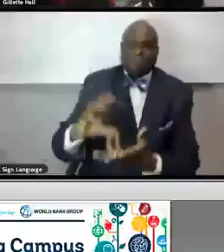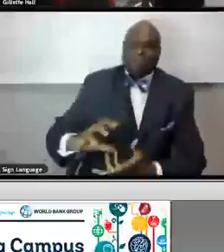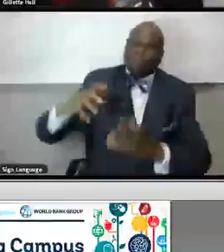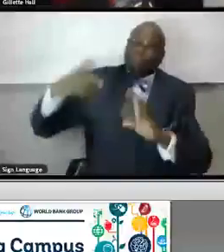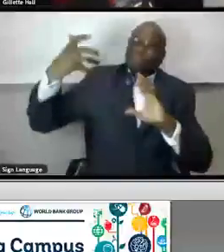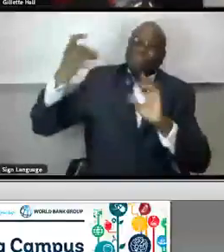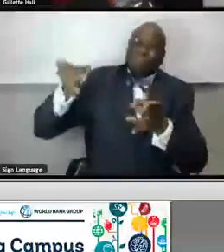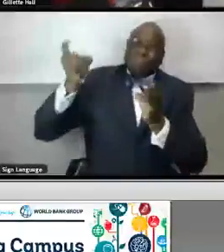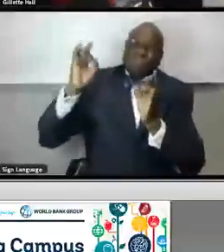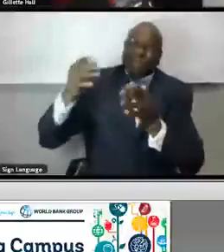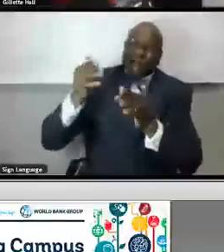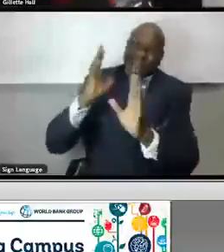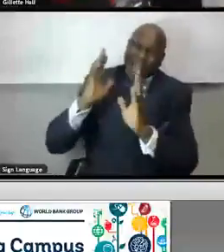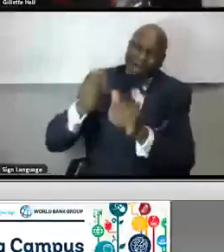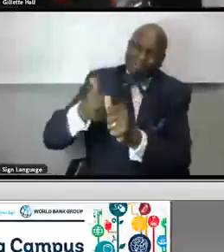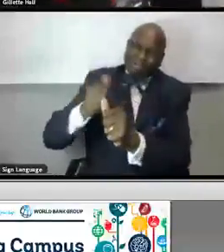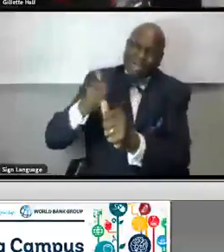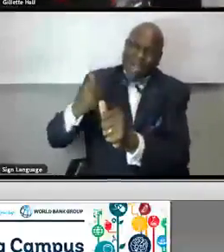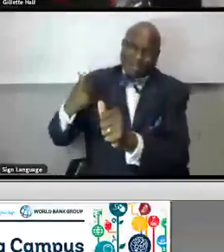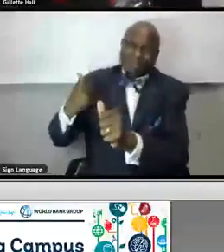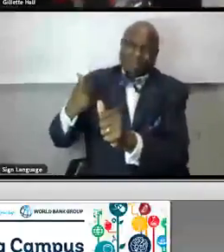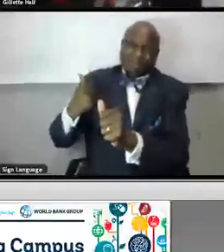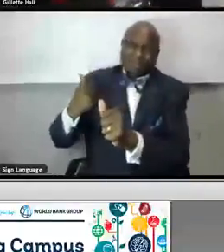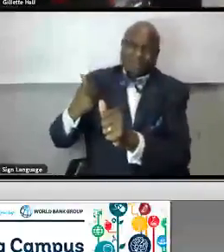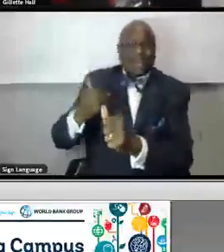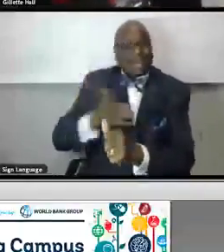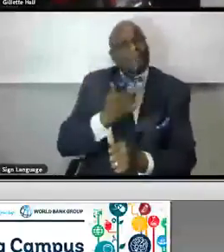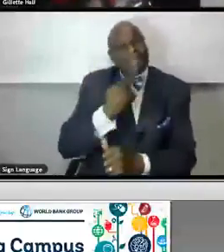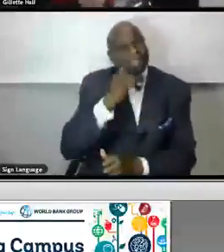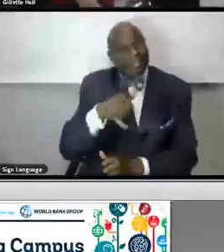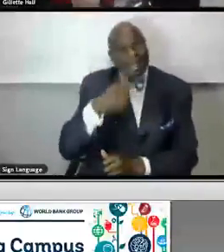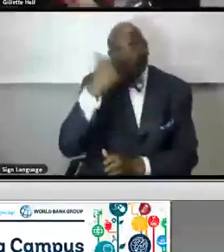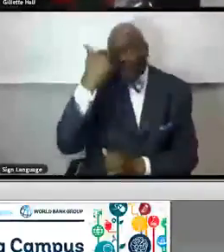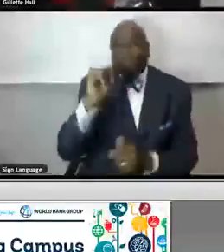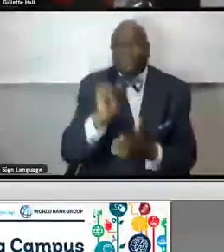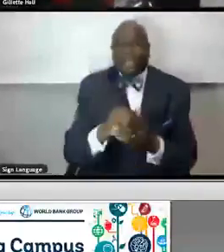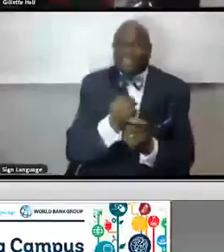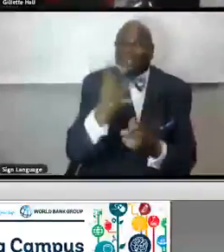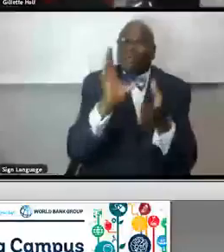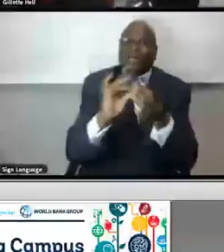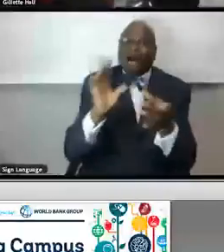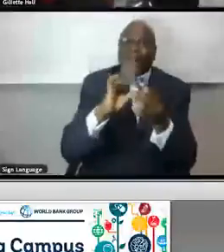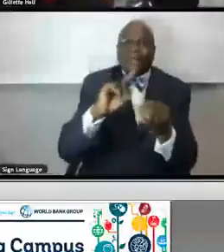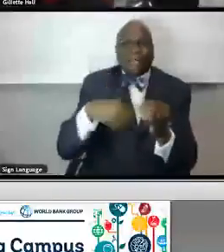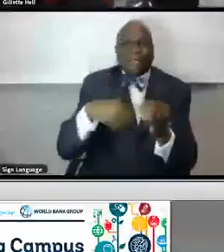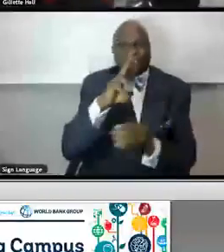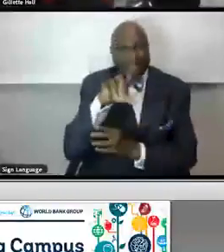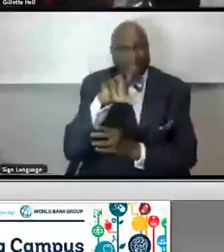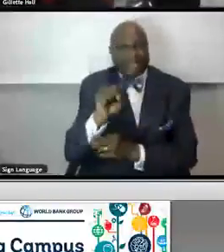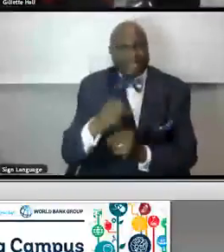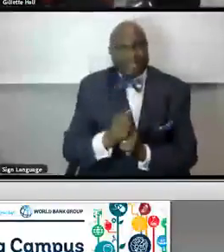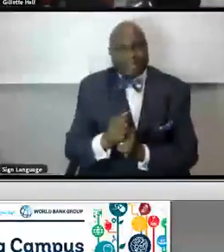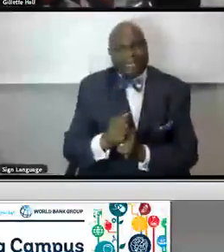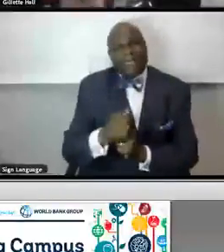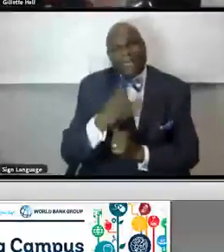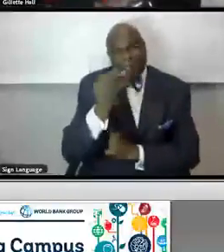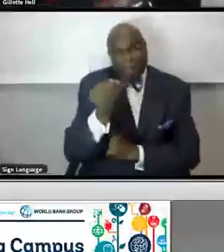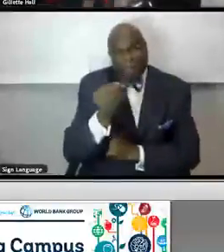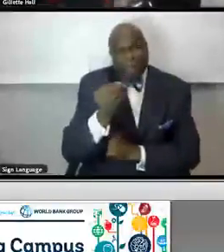devastatingly left behind. I'm glad you said that because there were several comments on the United States,